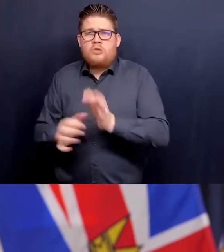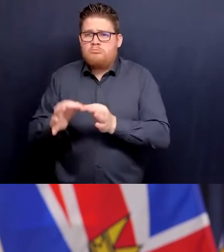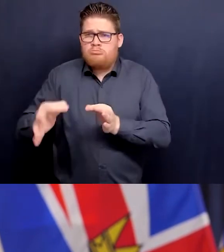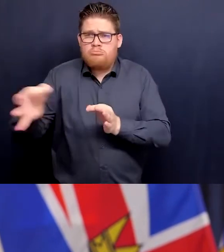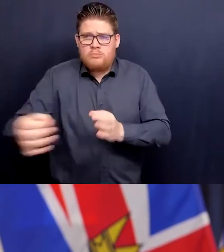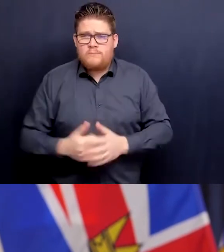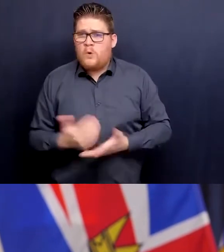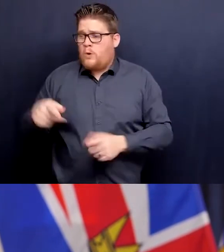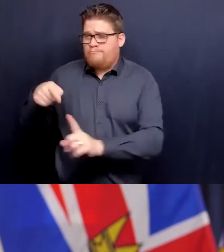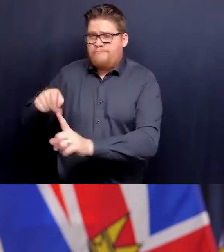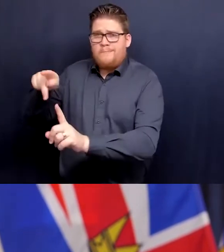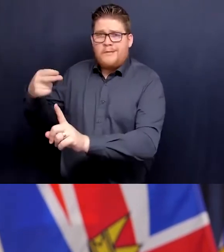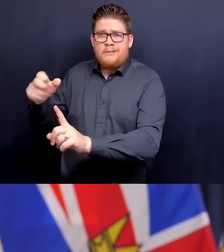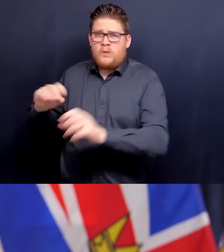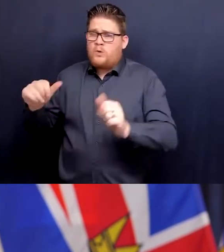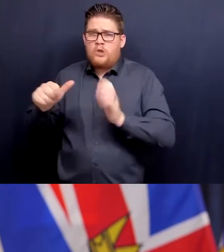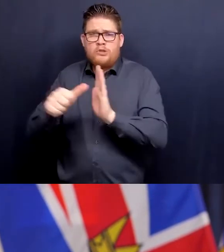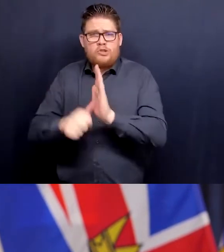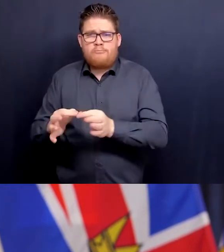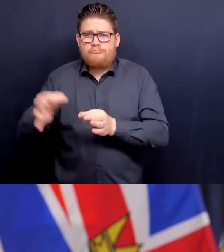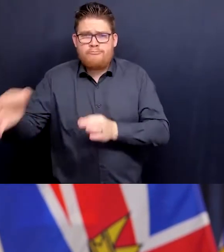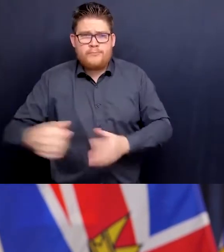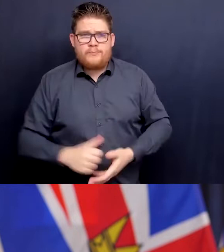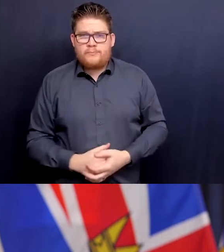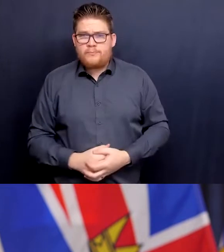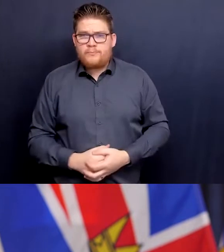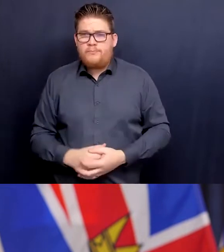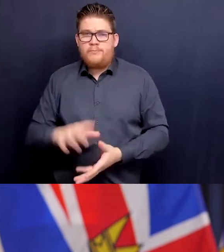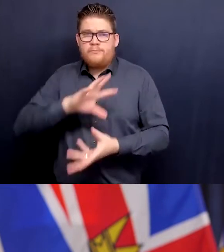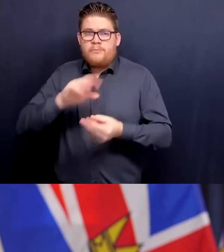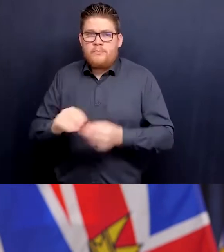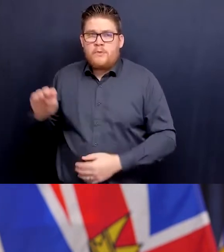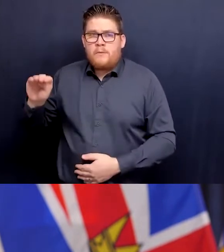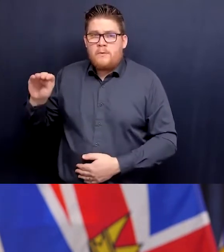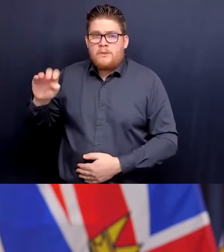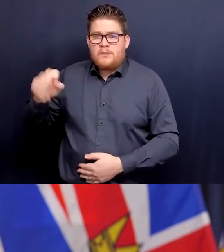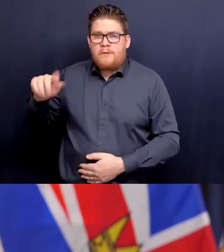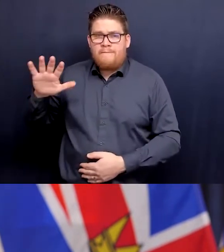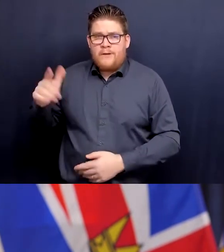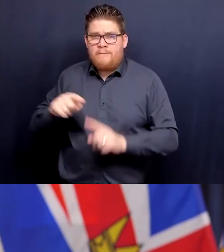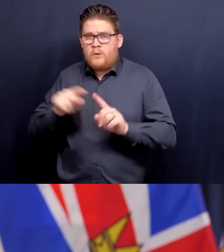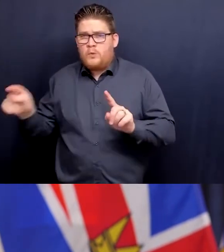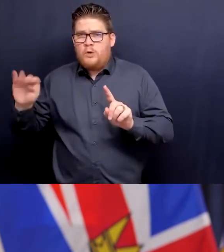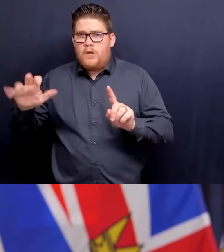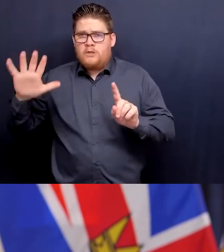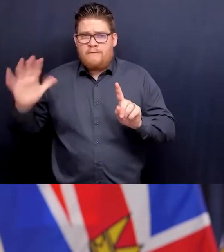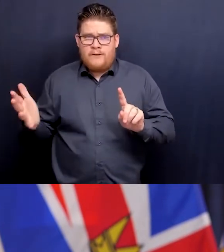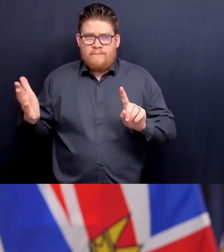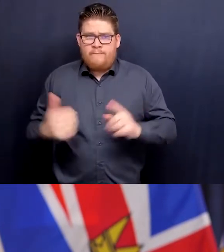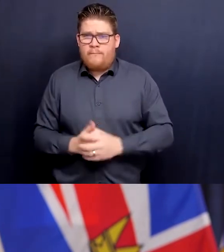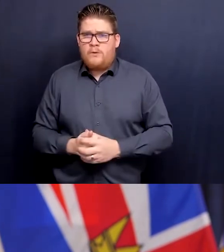Authority. Cumulatively, from September 5th, 2021 to March 5th, March 5th, 2022,